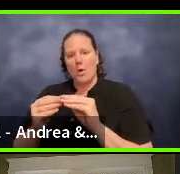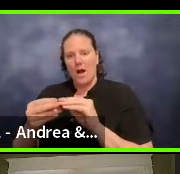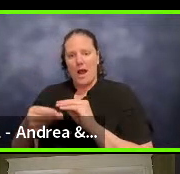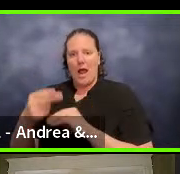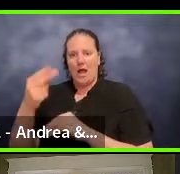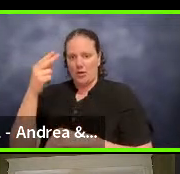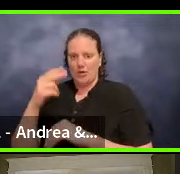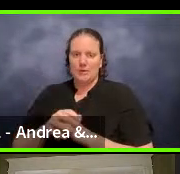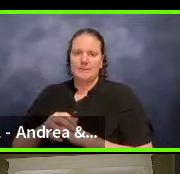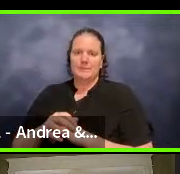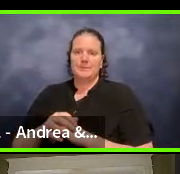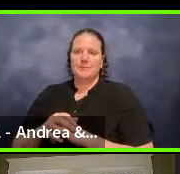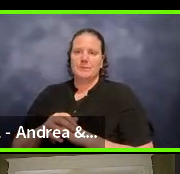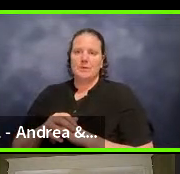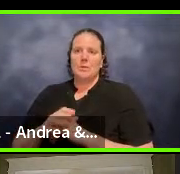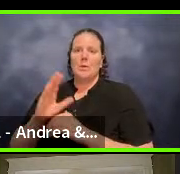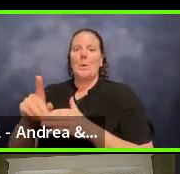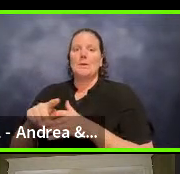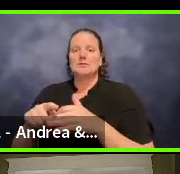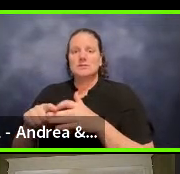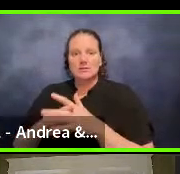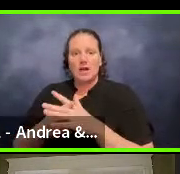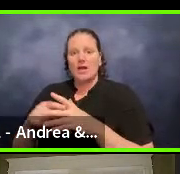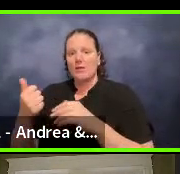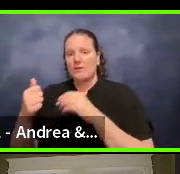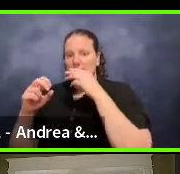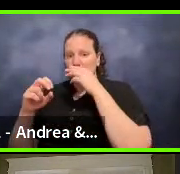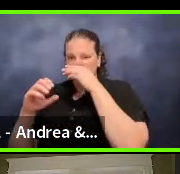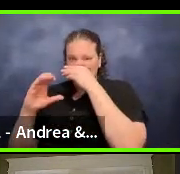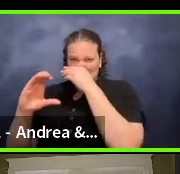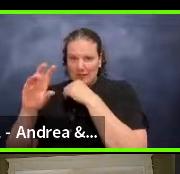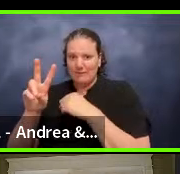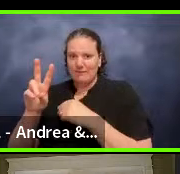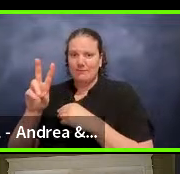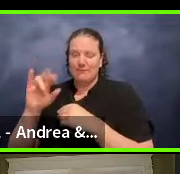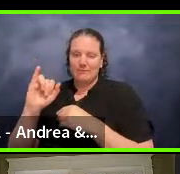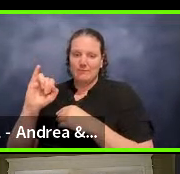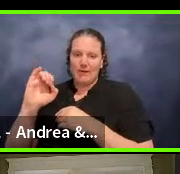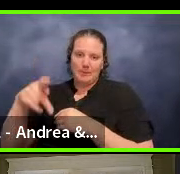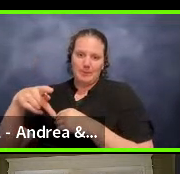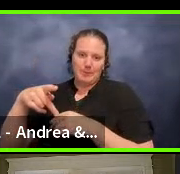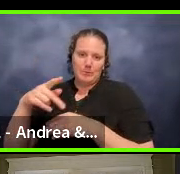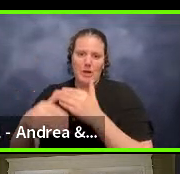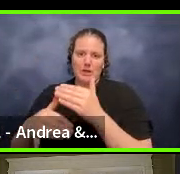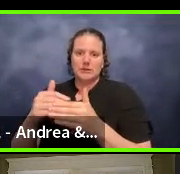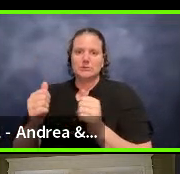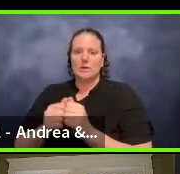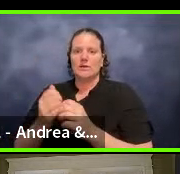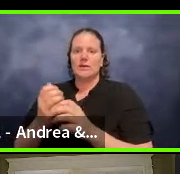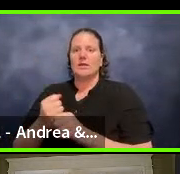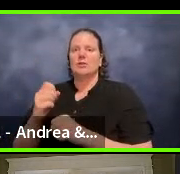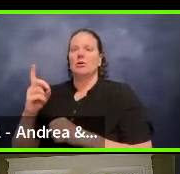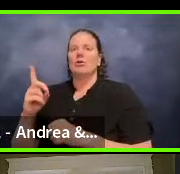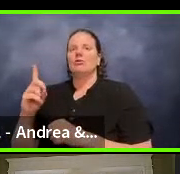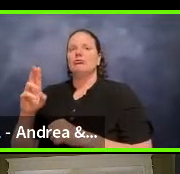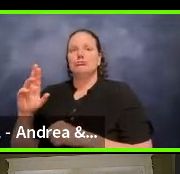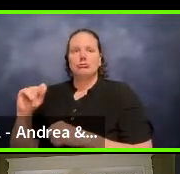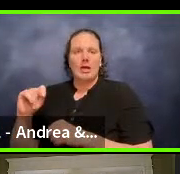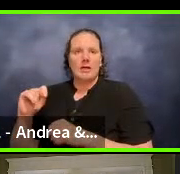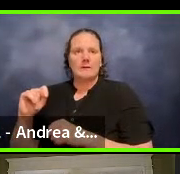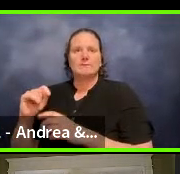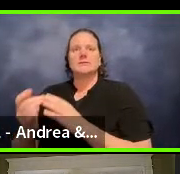going to start another CVIP process on the heels of getting the draft supplemental document